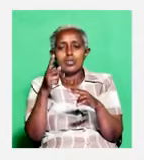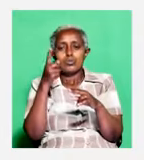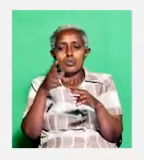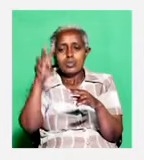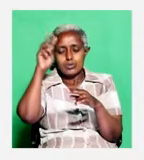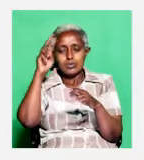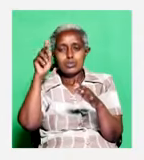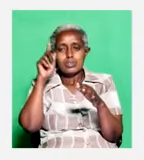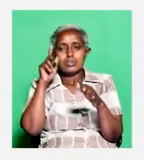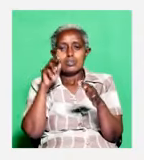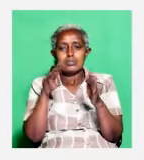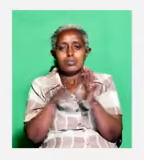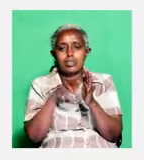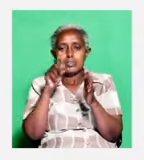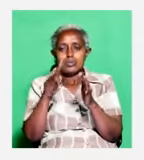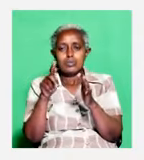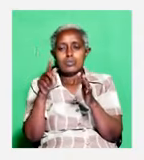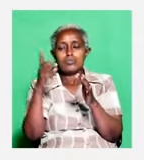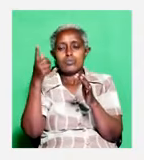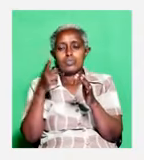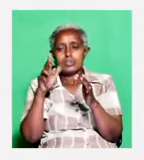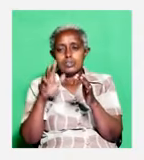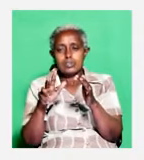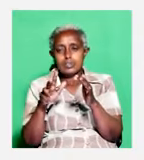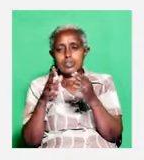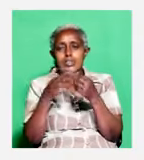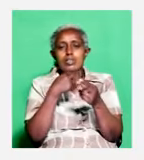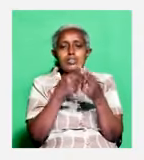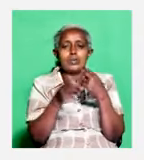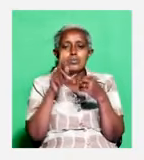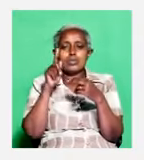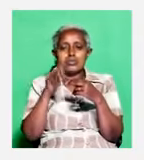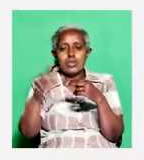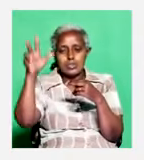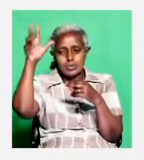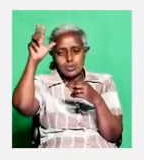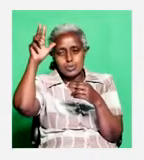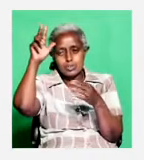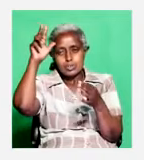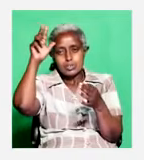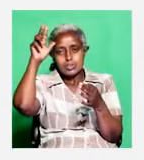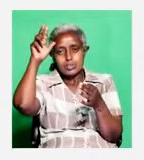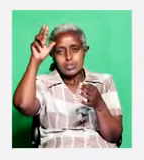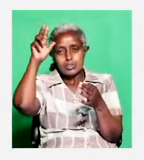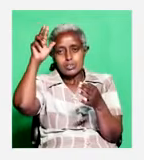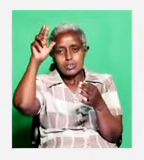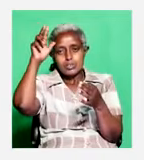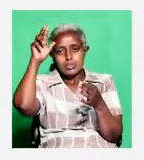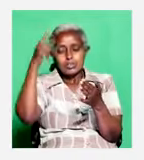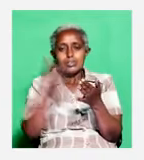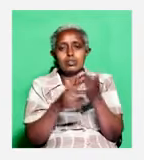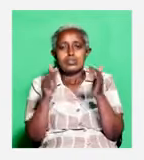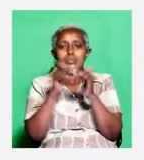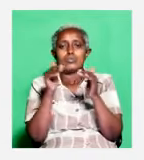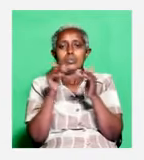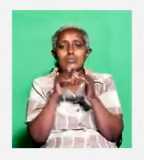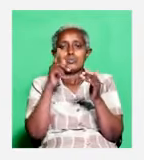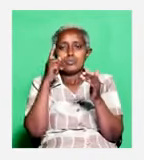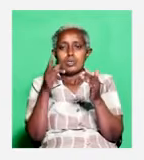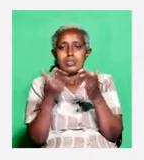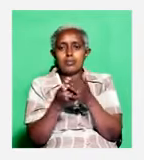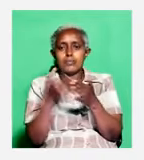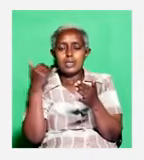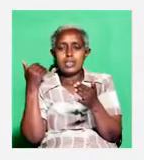1 squared minus 1 over 3 times 1 cubed. This equal to is